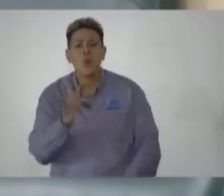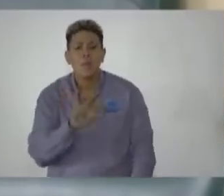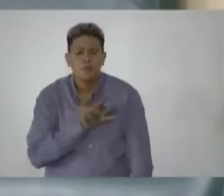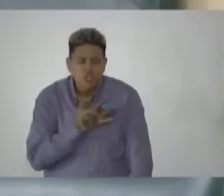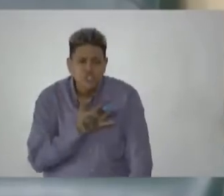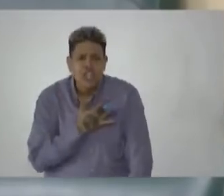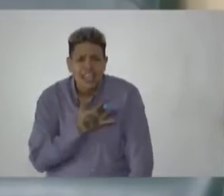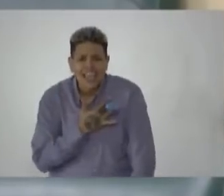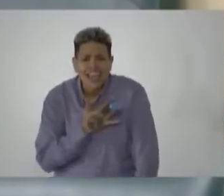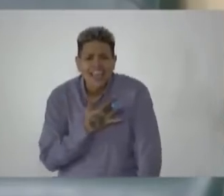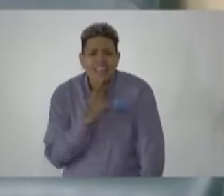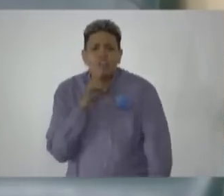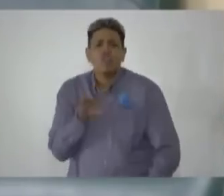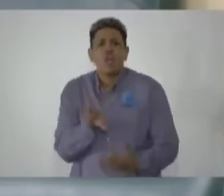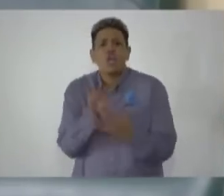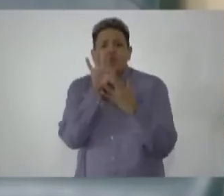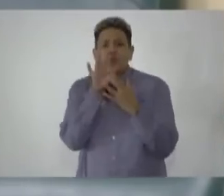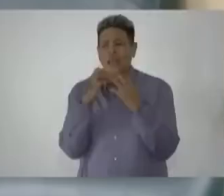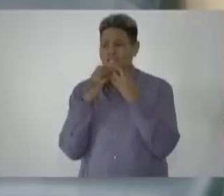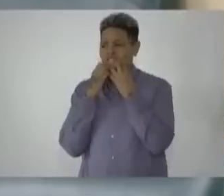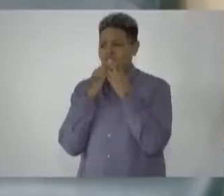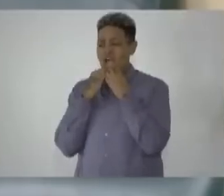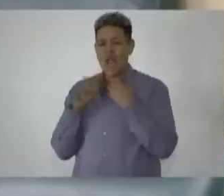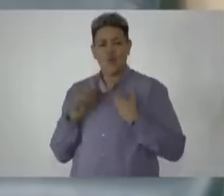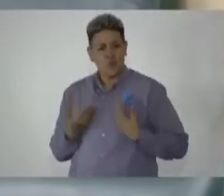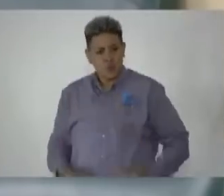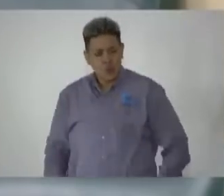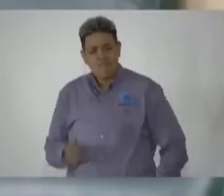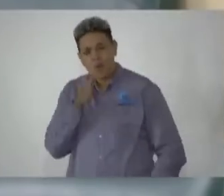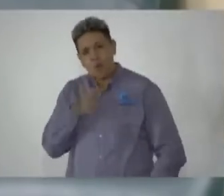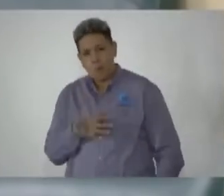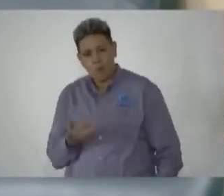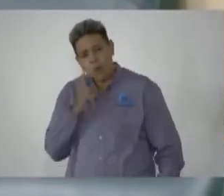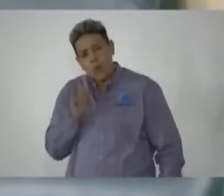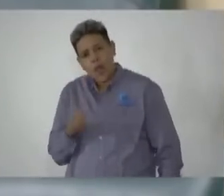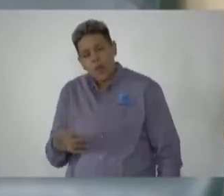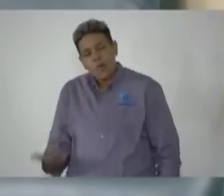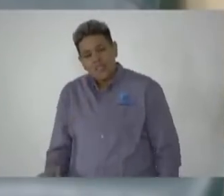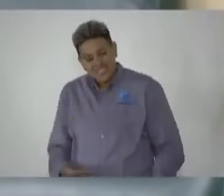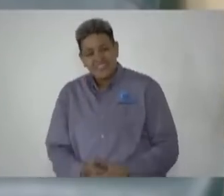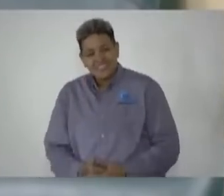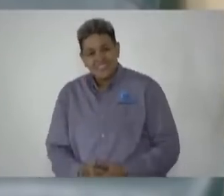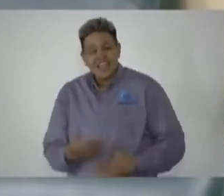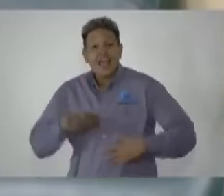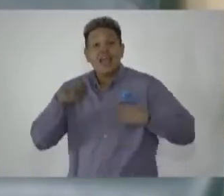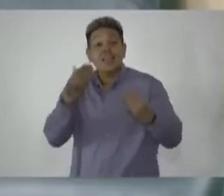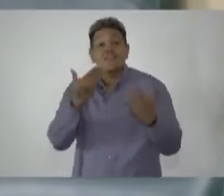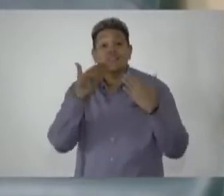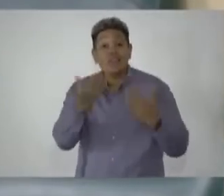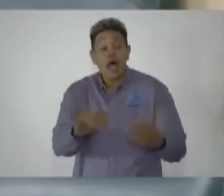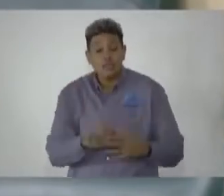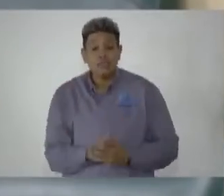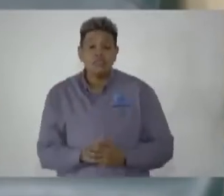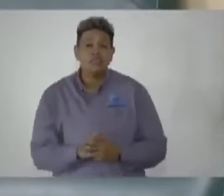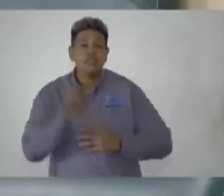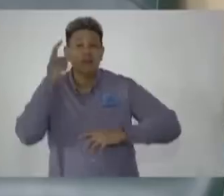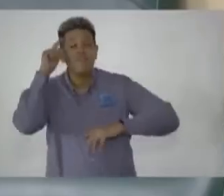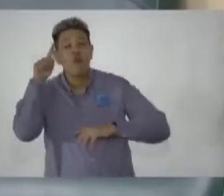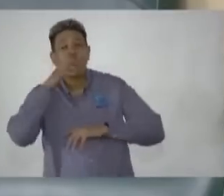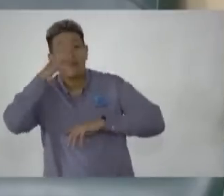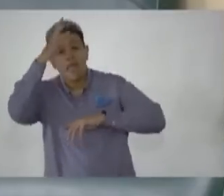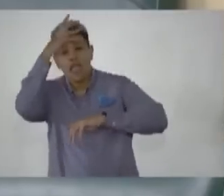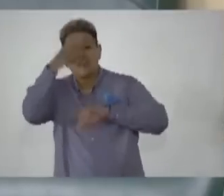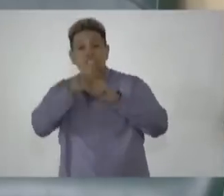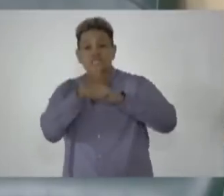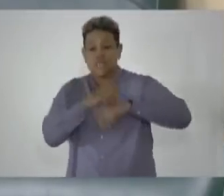appreciate the unique value of being a woman. I give thanks for the